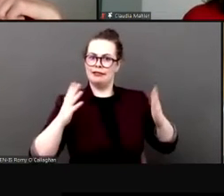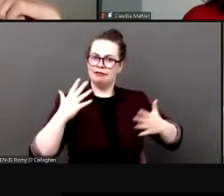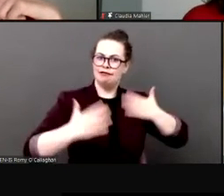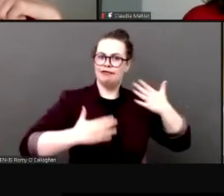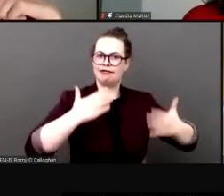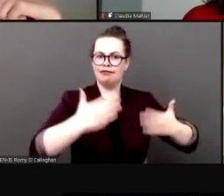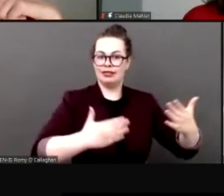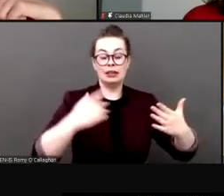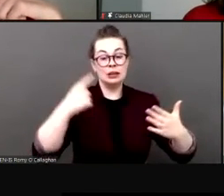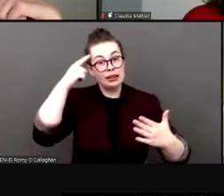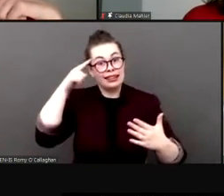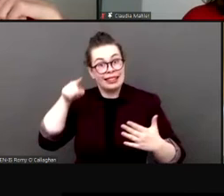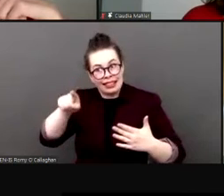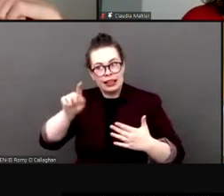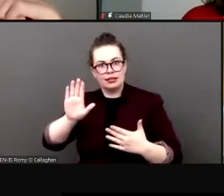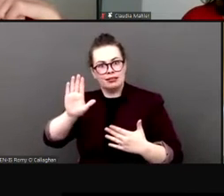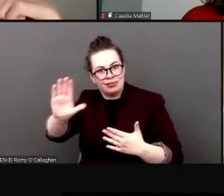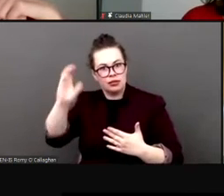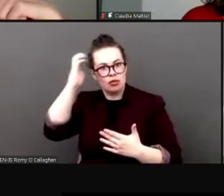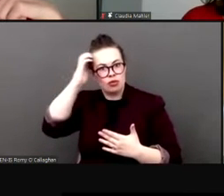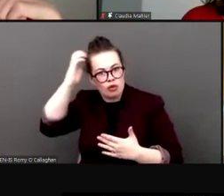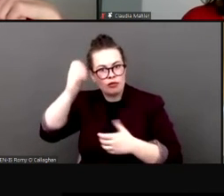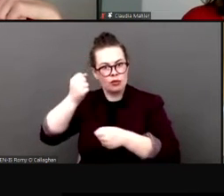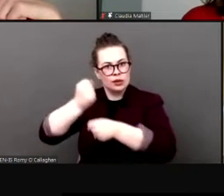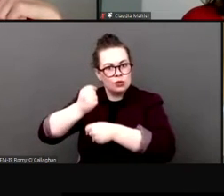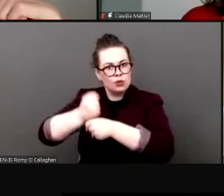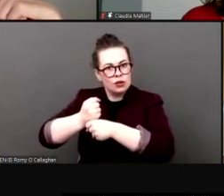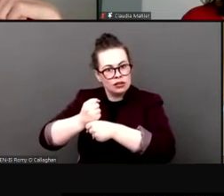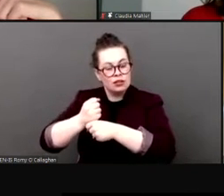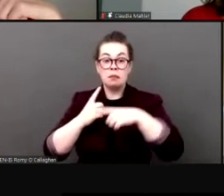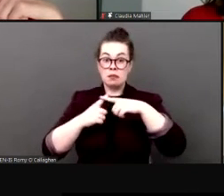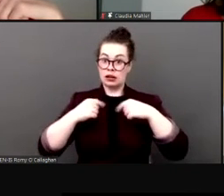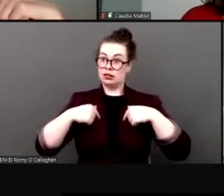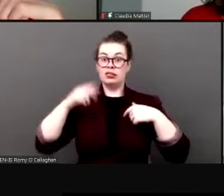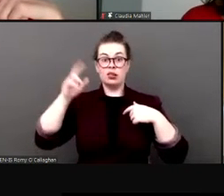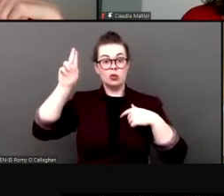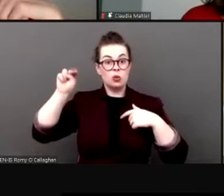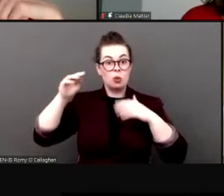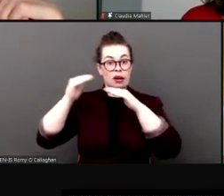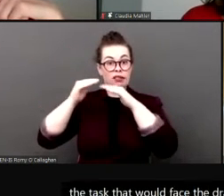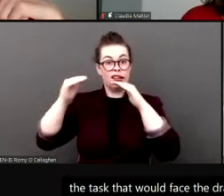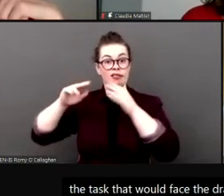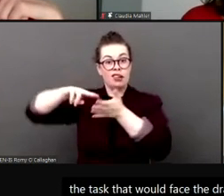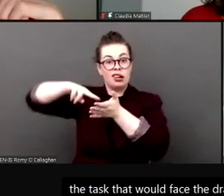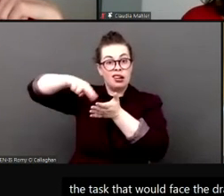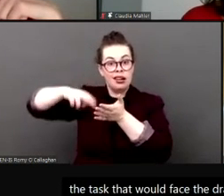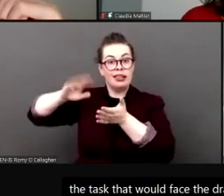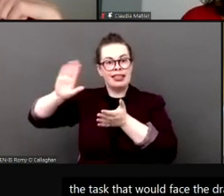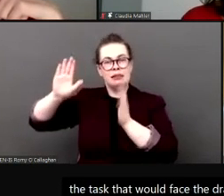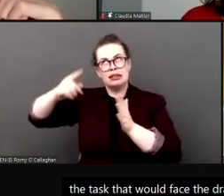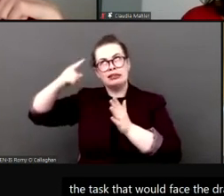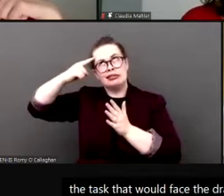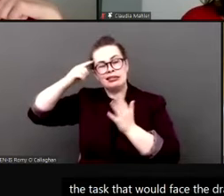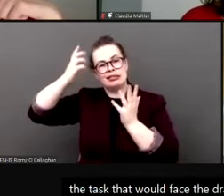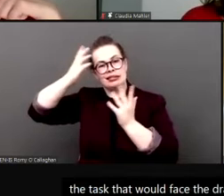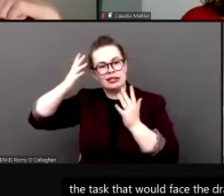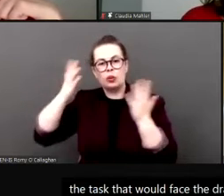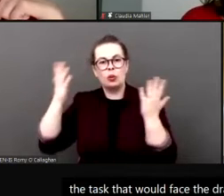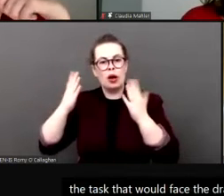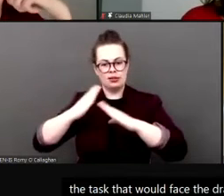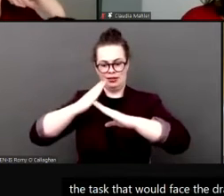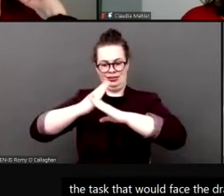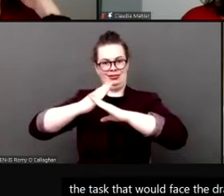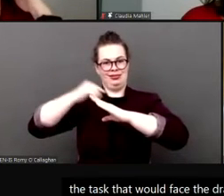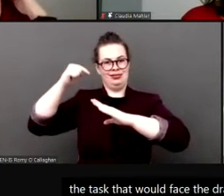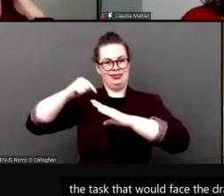that would face the drafters of a treaty on the rights of older people, not so much the generalizable obligations, because they